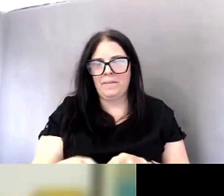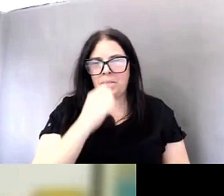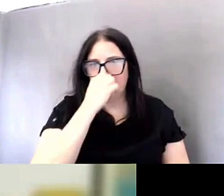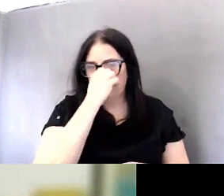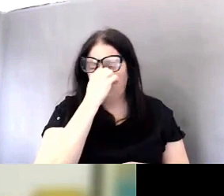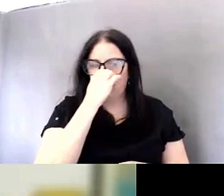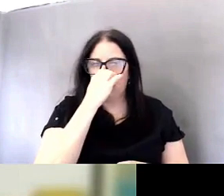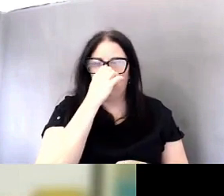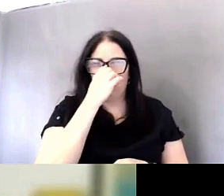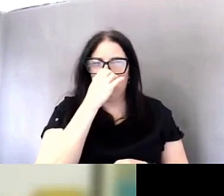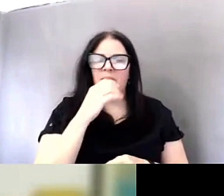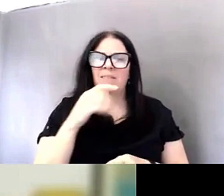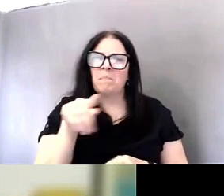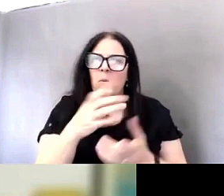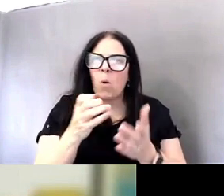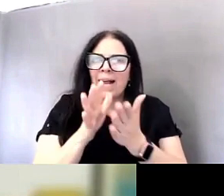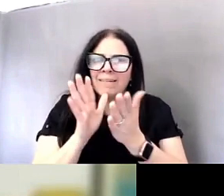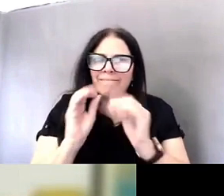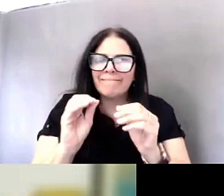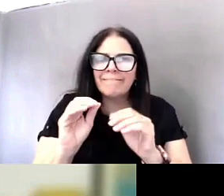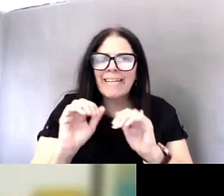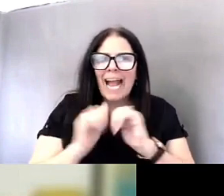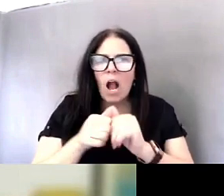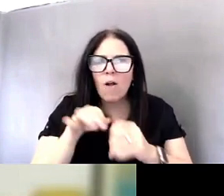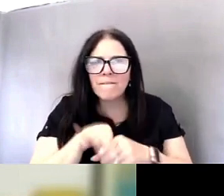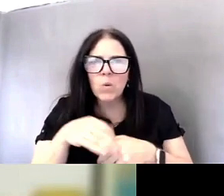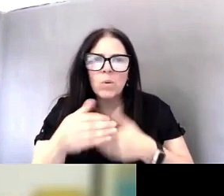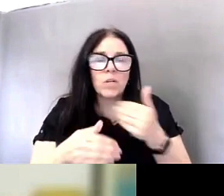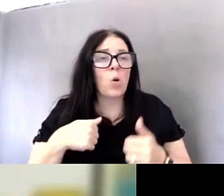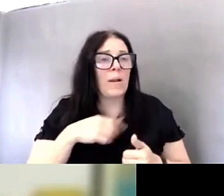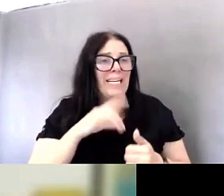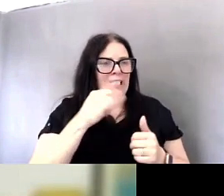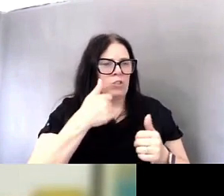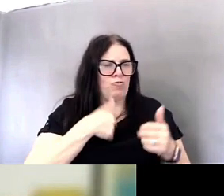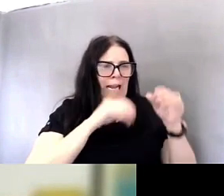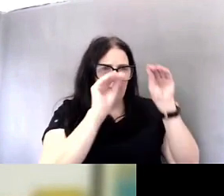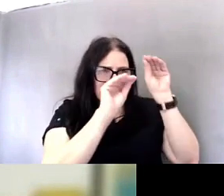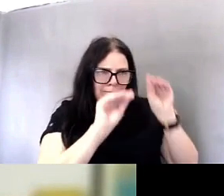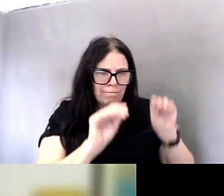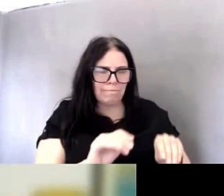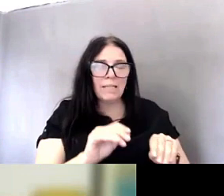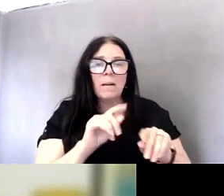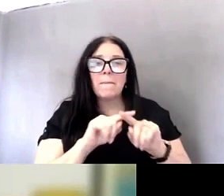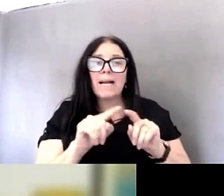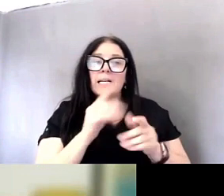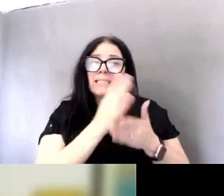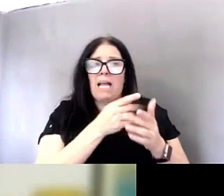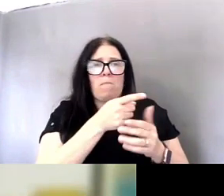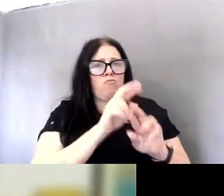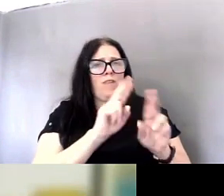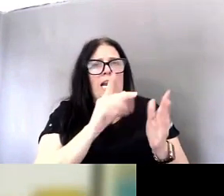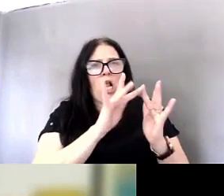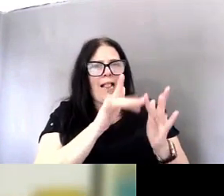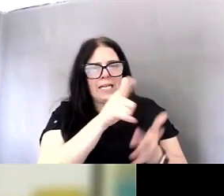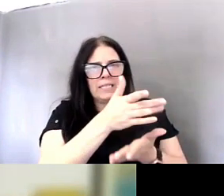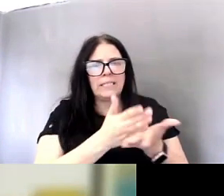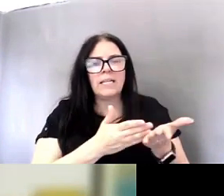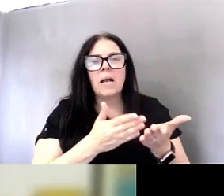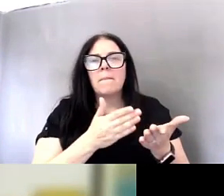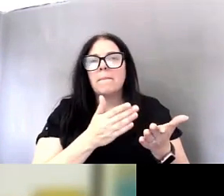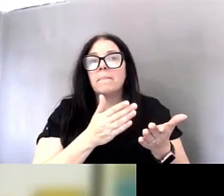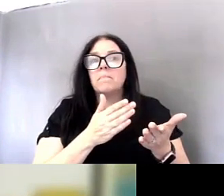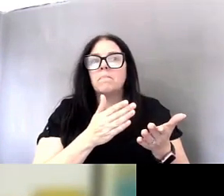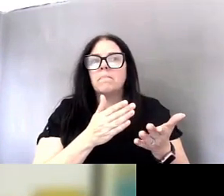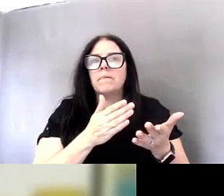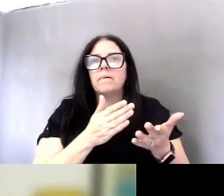And we've tried to list them all, and some of them are just directly online. Some of them are complete